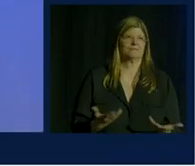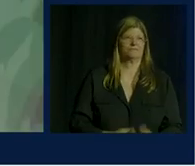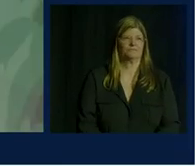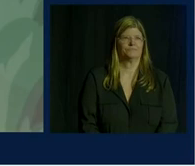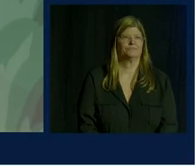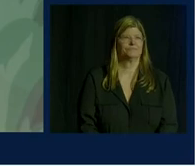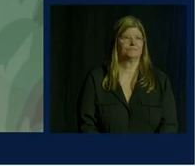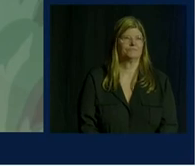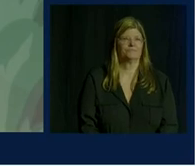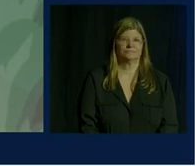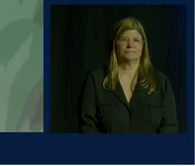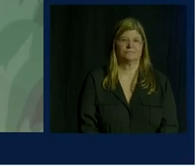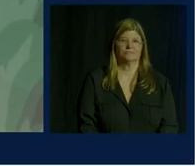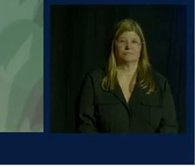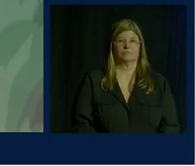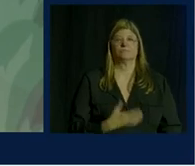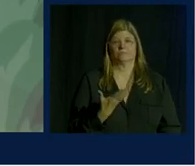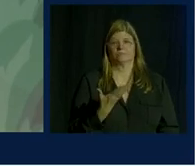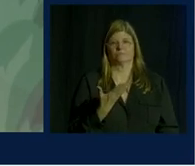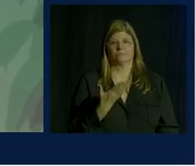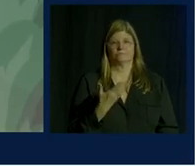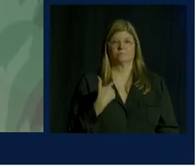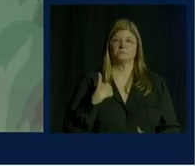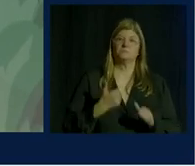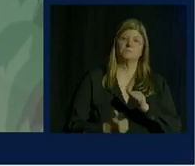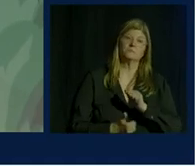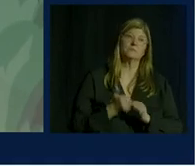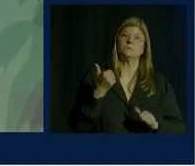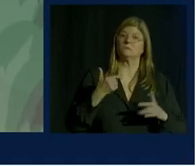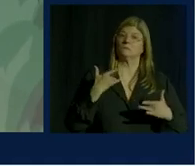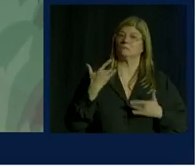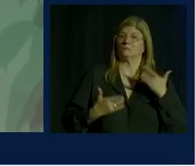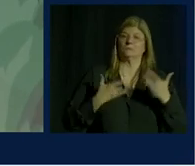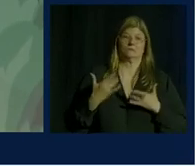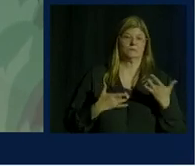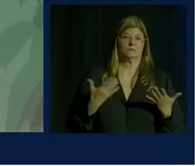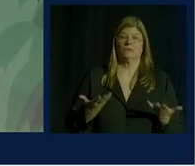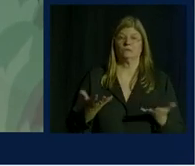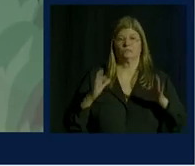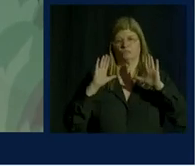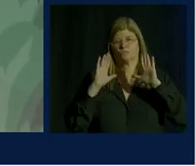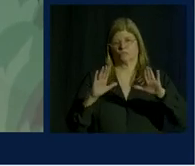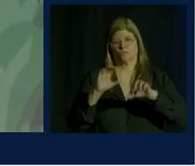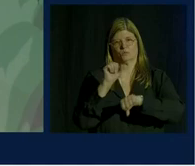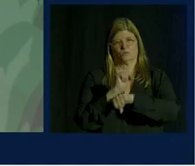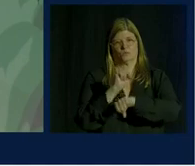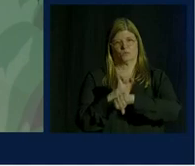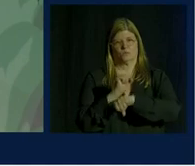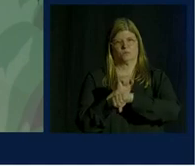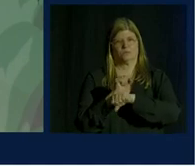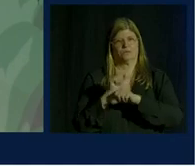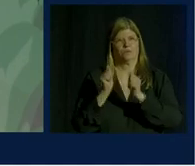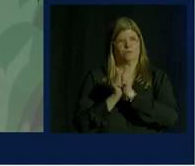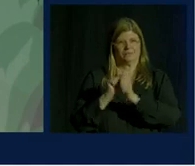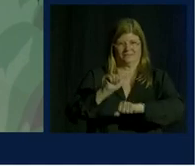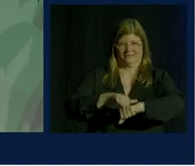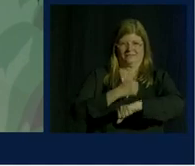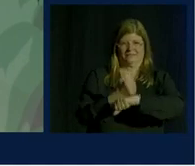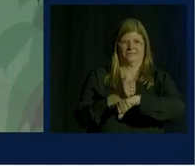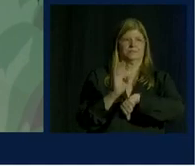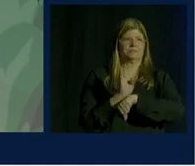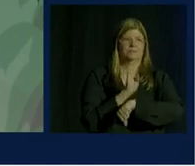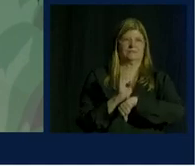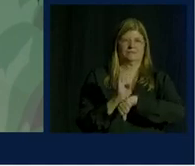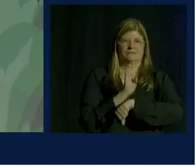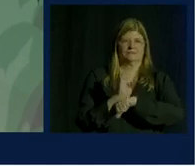me, the most exciting part is it's great to work with the established businesses that have brick and mortar